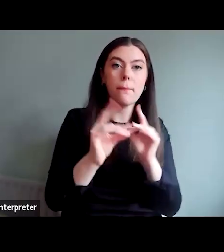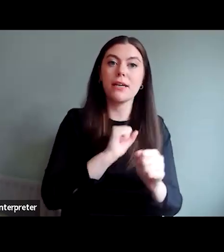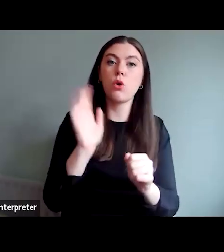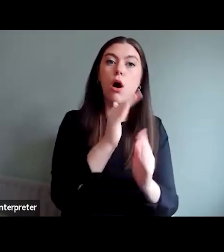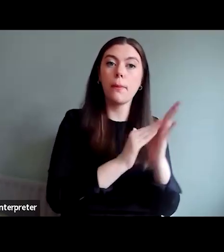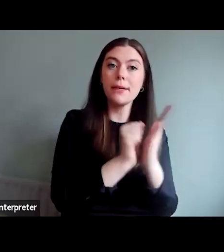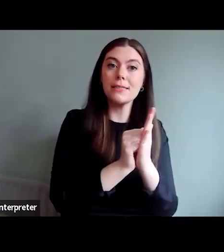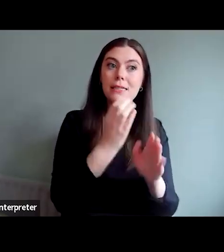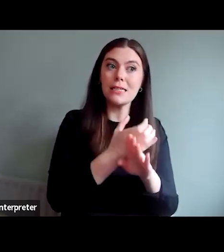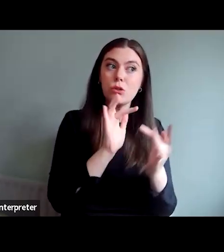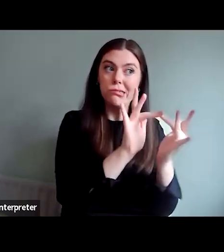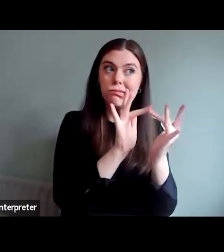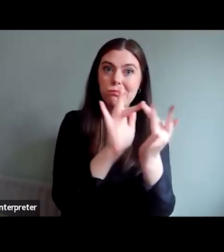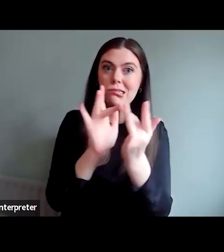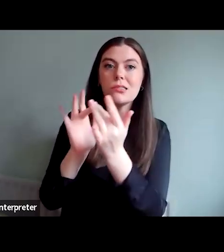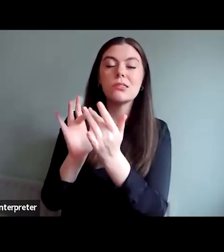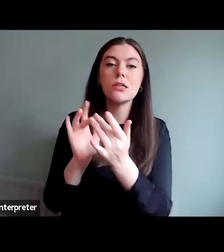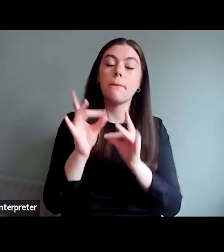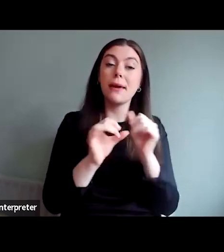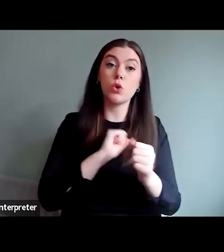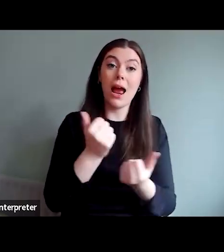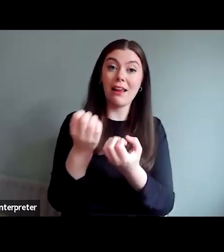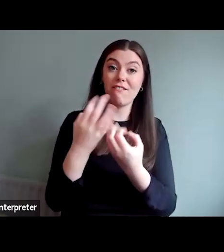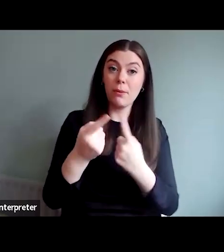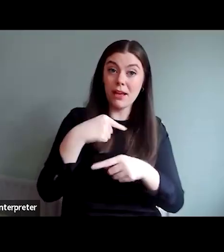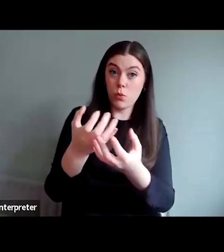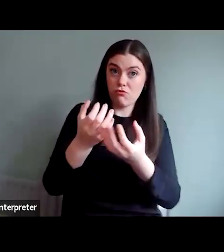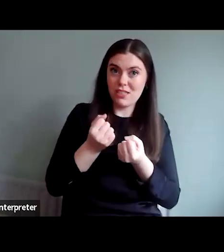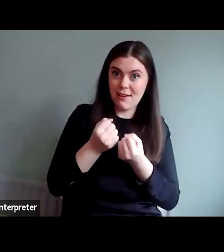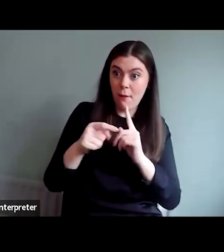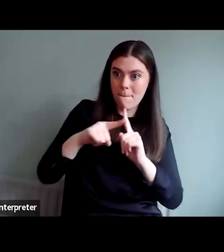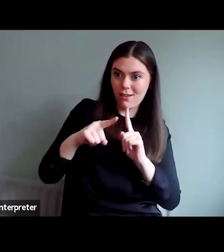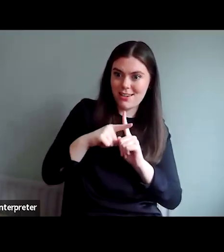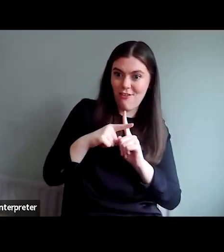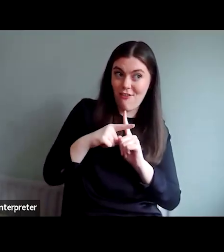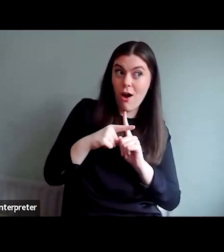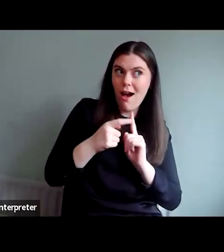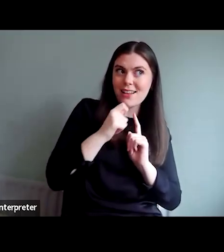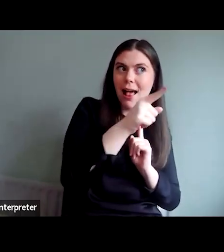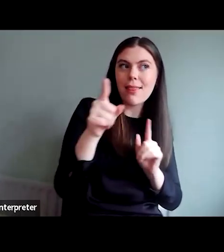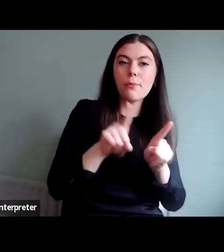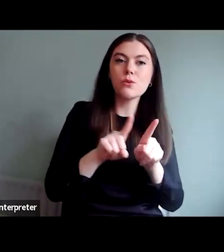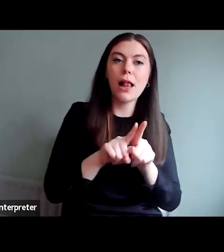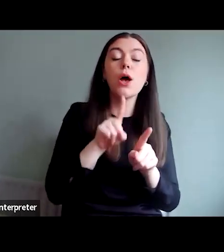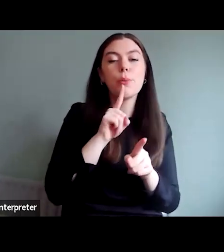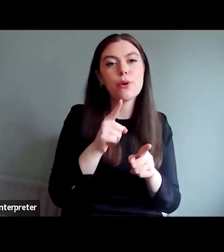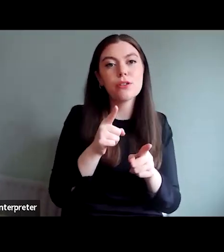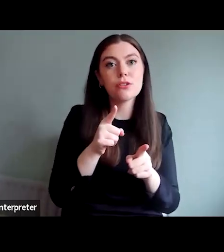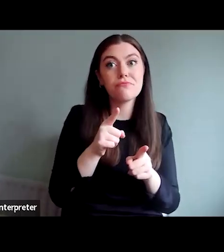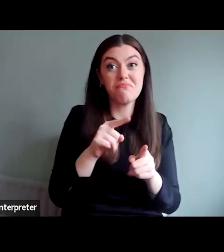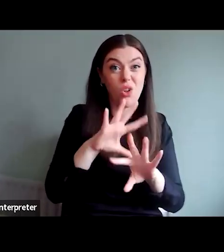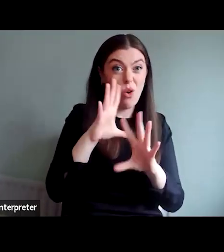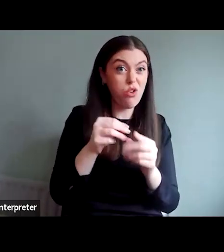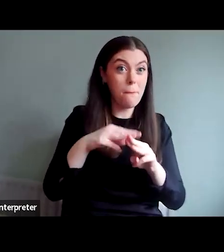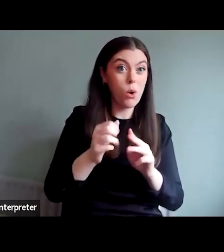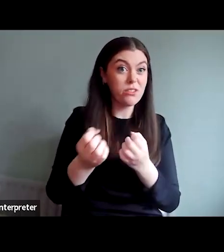with them, because the feedback was overwhelmingly positive, but as has been pointed out, there was a certain amount of backlash, and some of the businesses